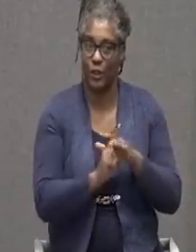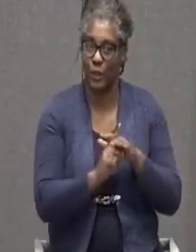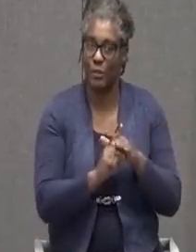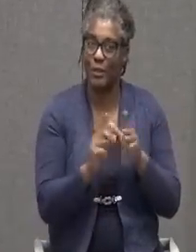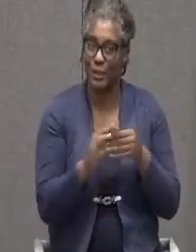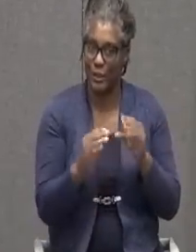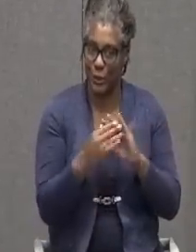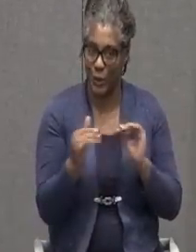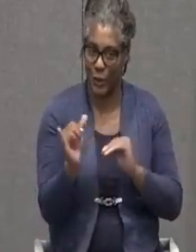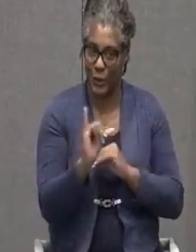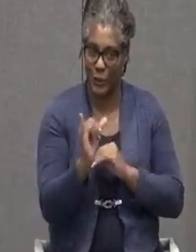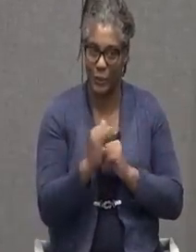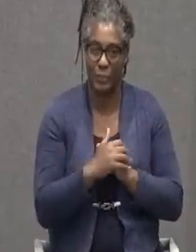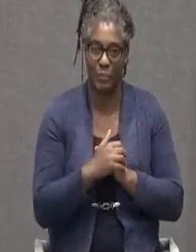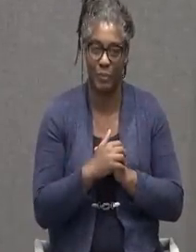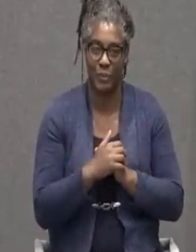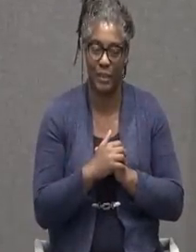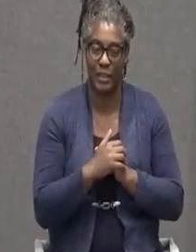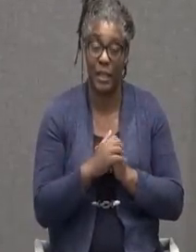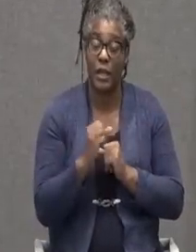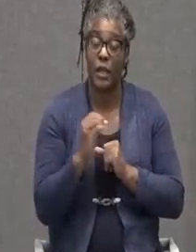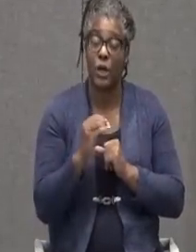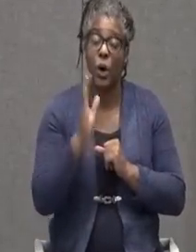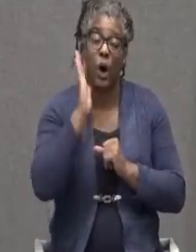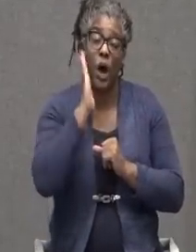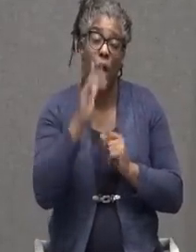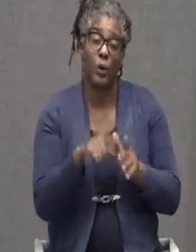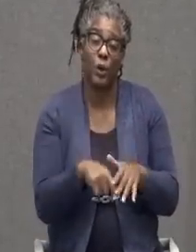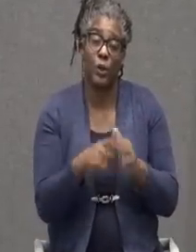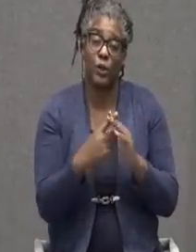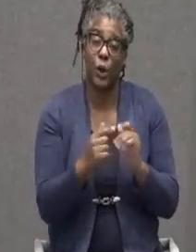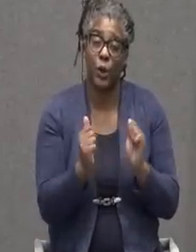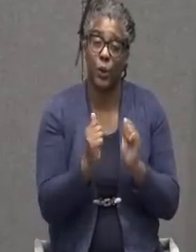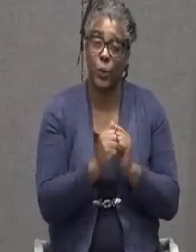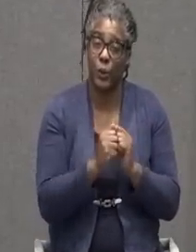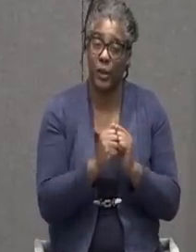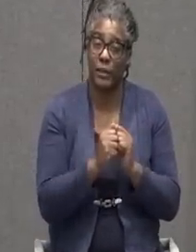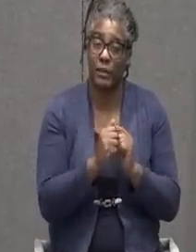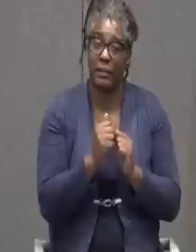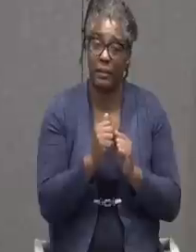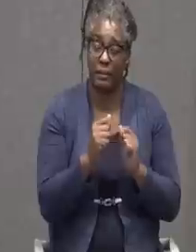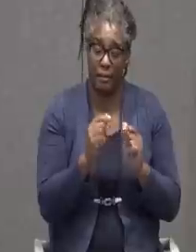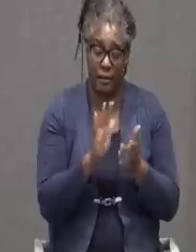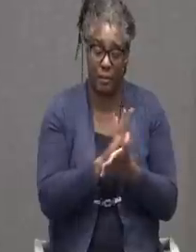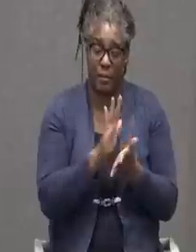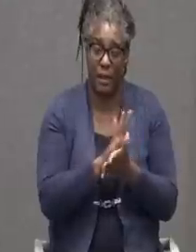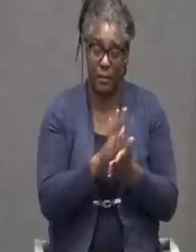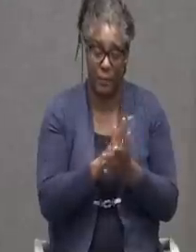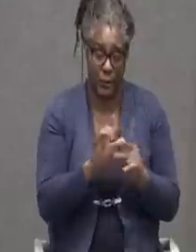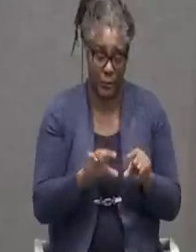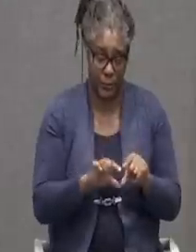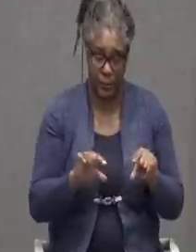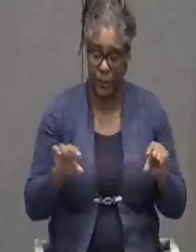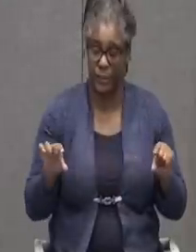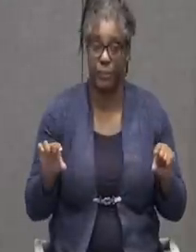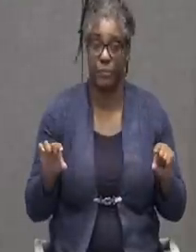So I think I'll start with some strips of paper. So here's a red one, here's a green